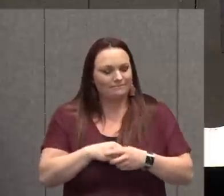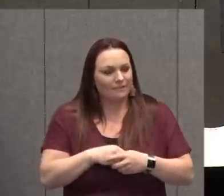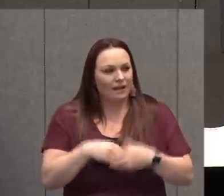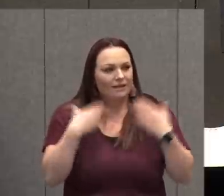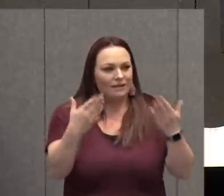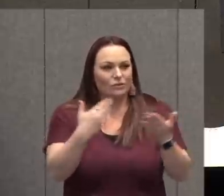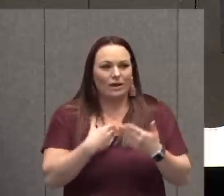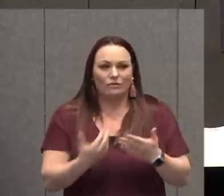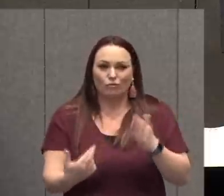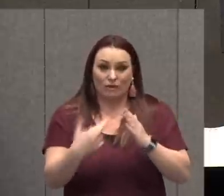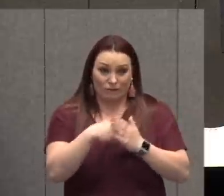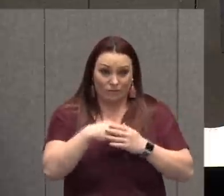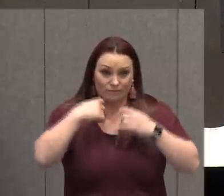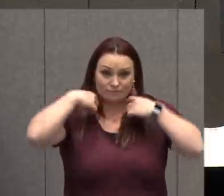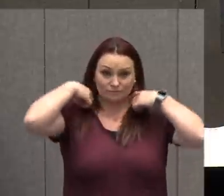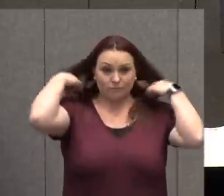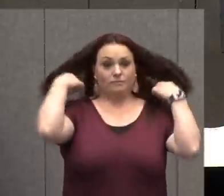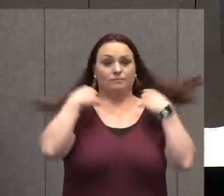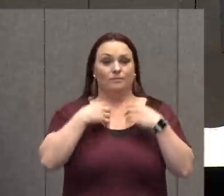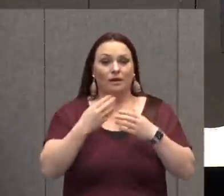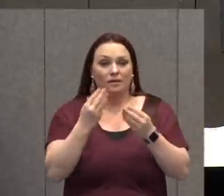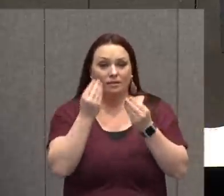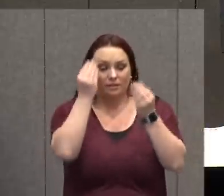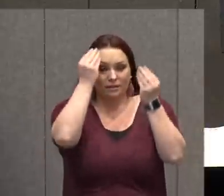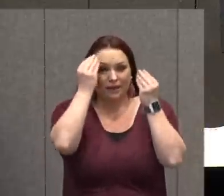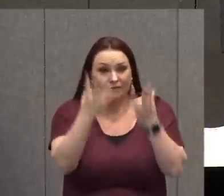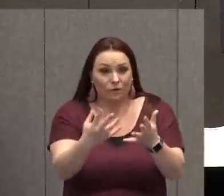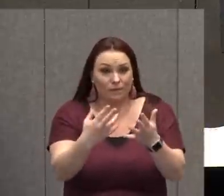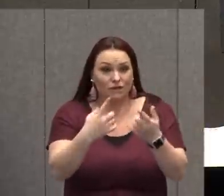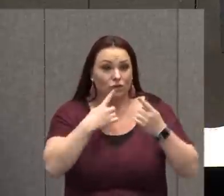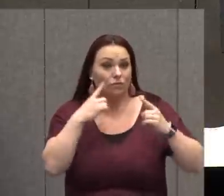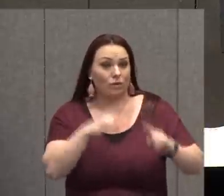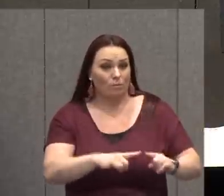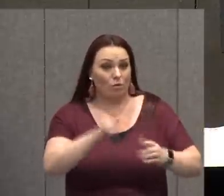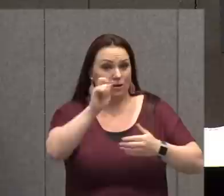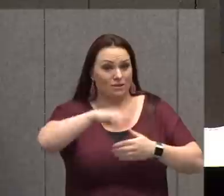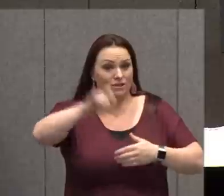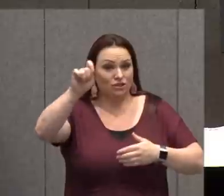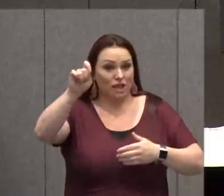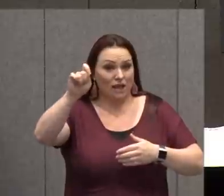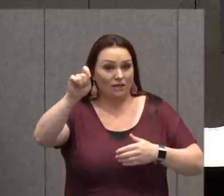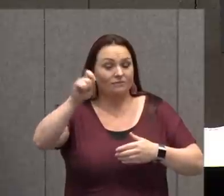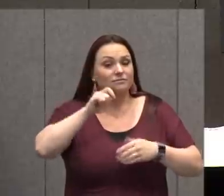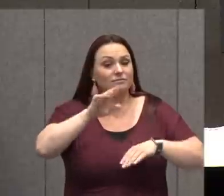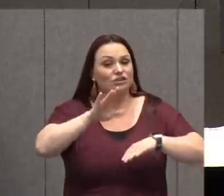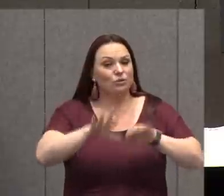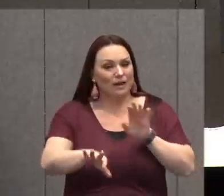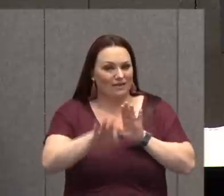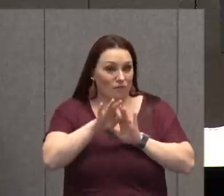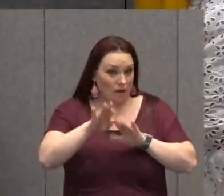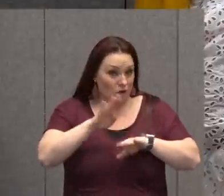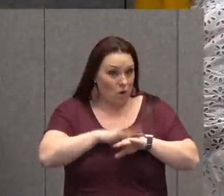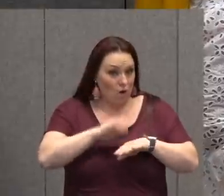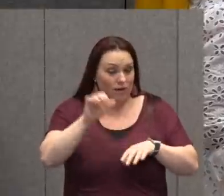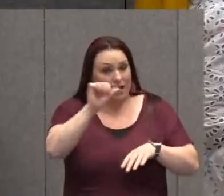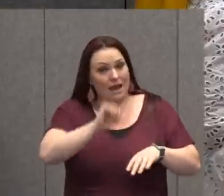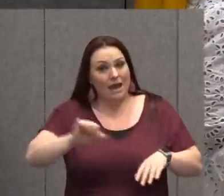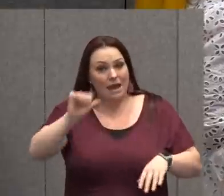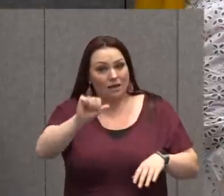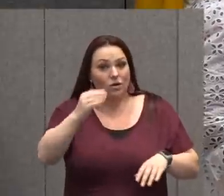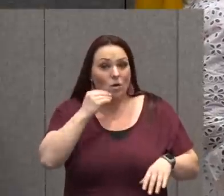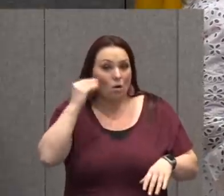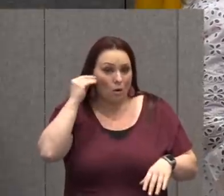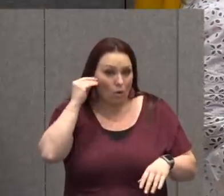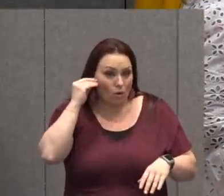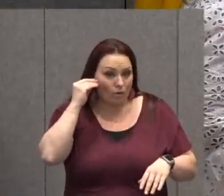go over this. So the informational report checklist, remember that can be found on the At Home